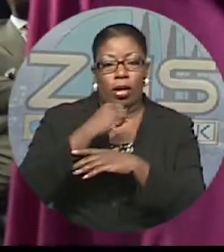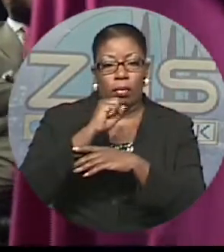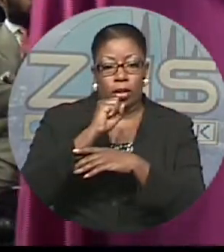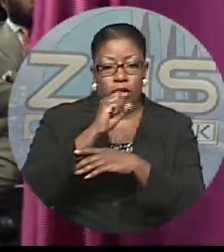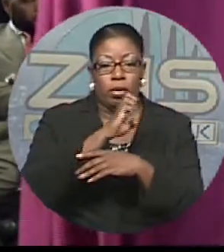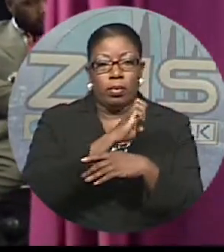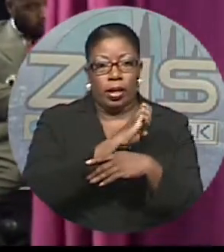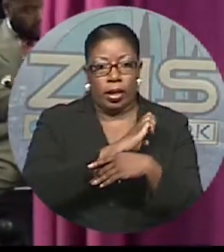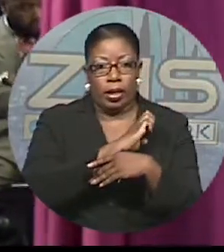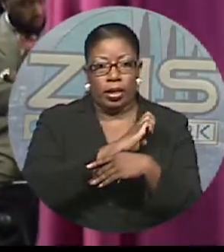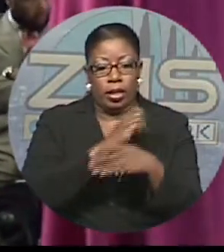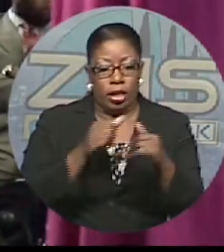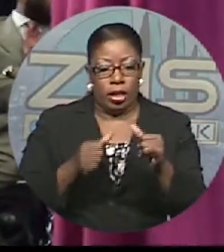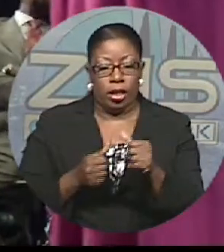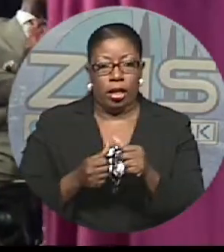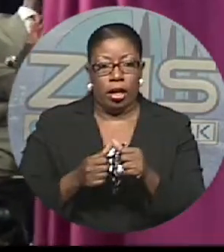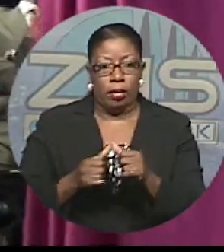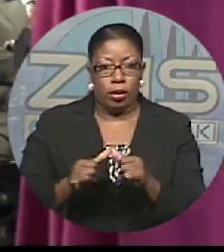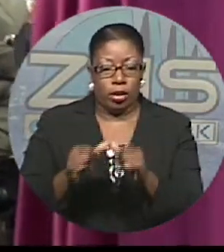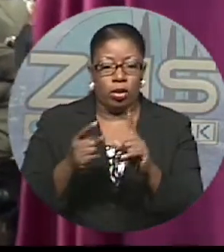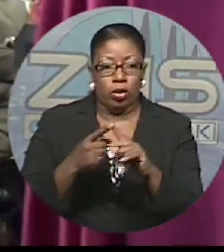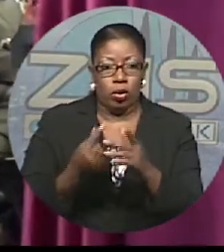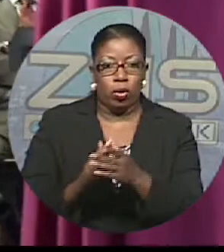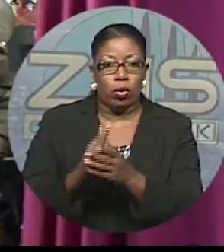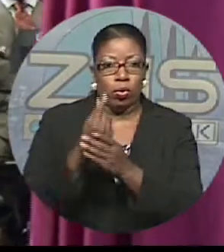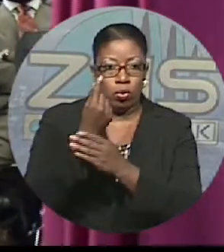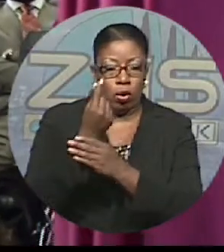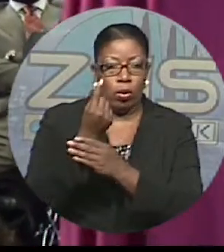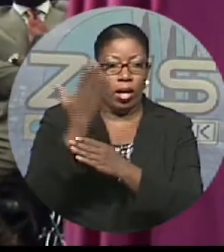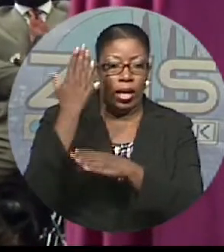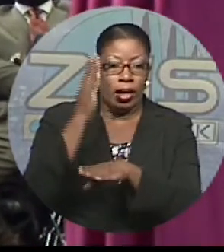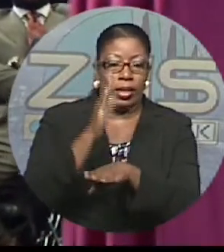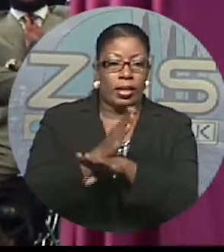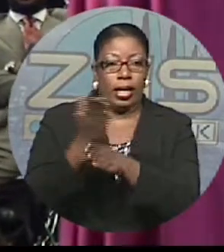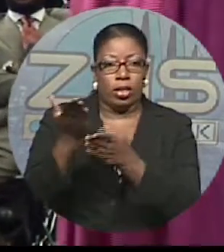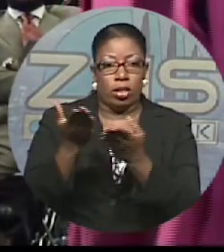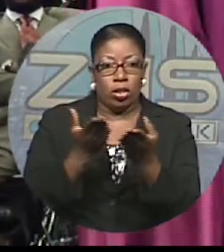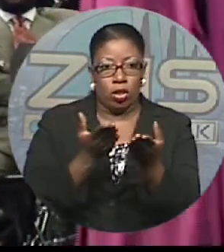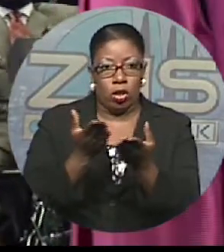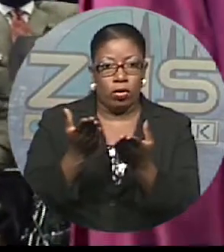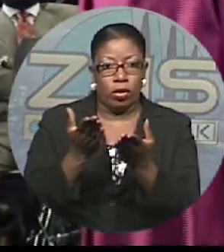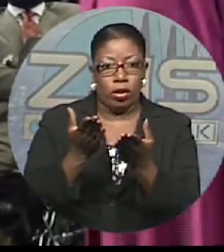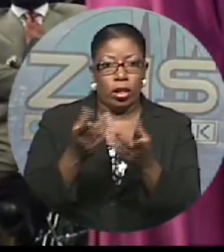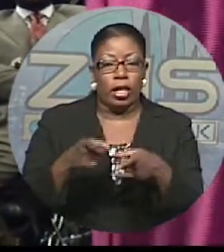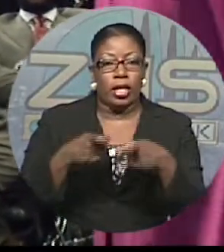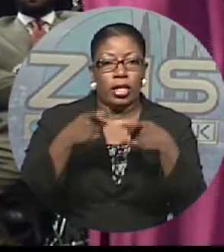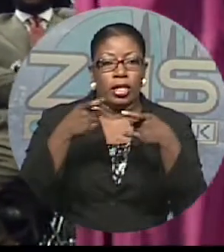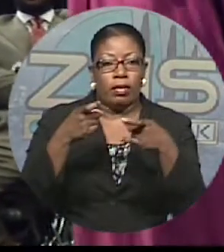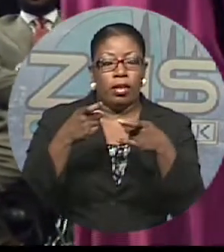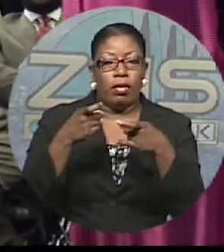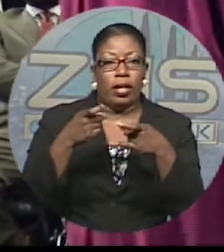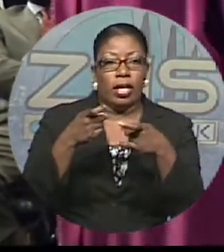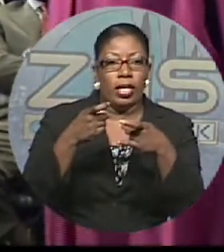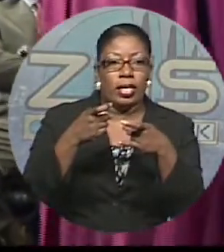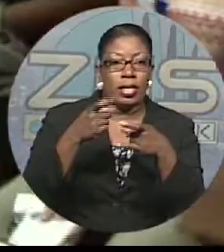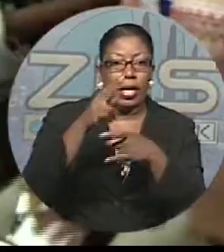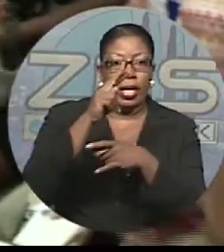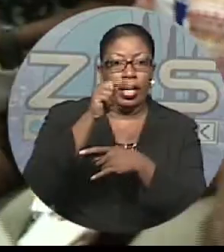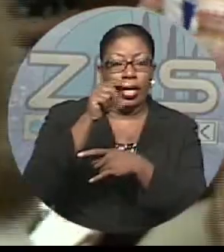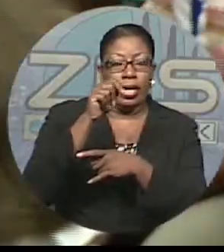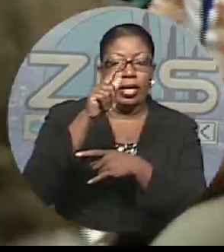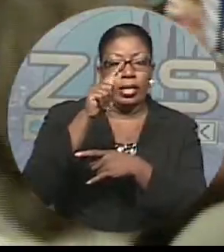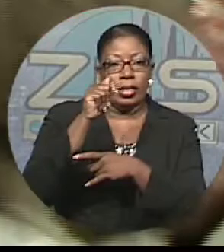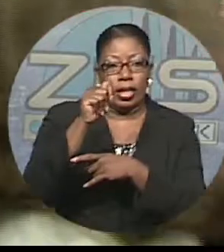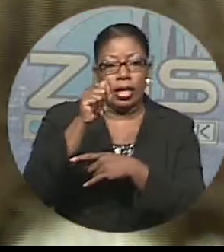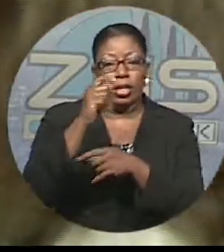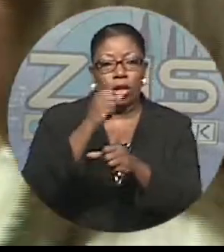to mushroom. During Thursday night service, he was practically given the opportunity for his network to become owners of 3 Christian television stations.